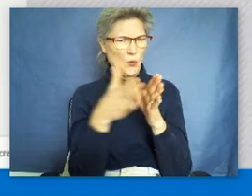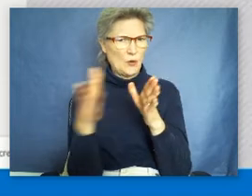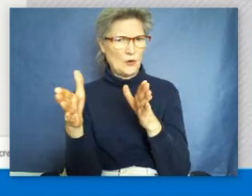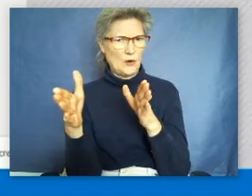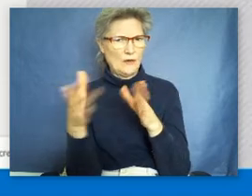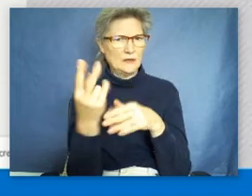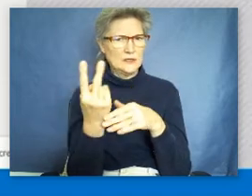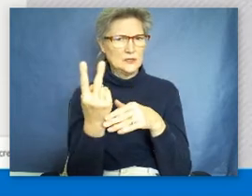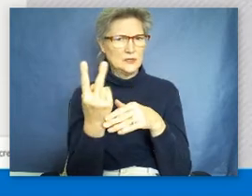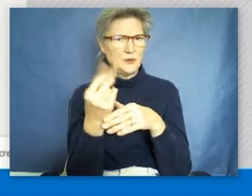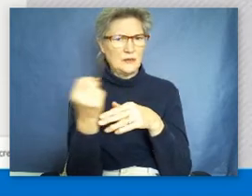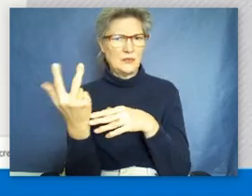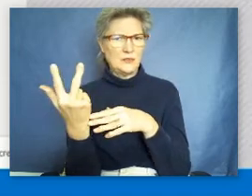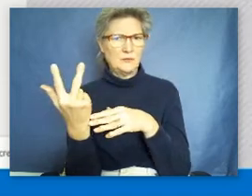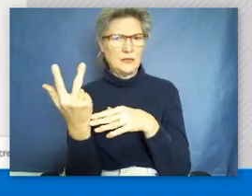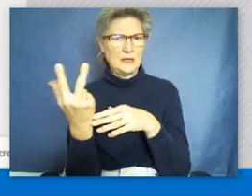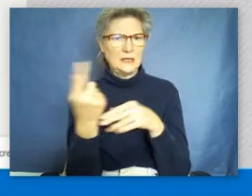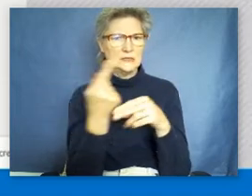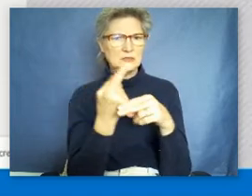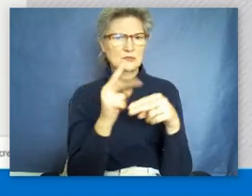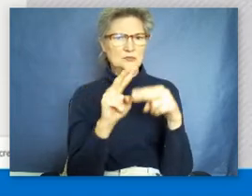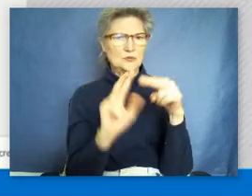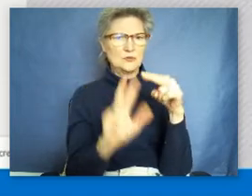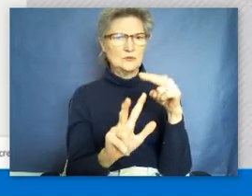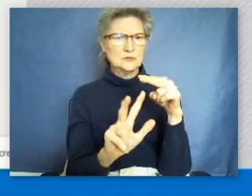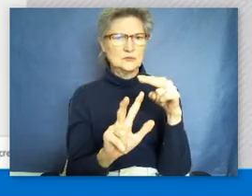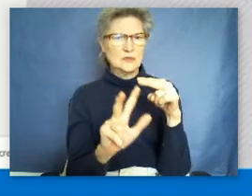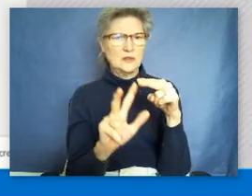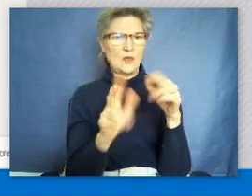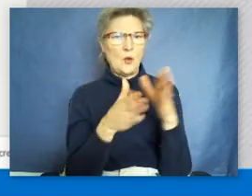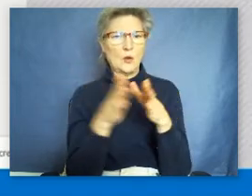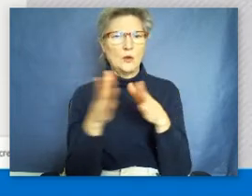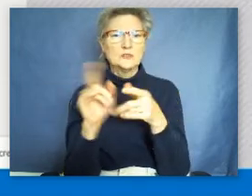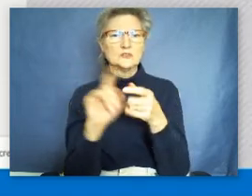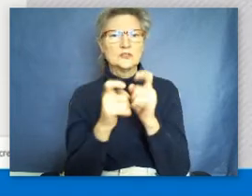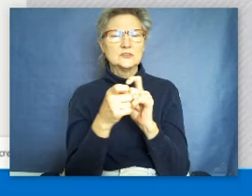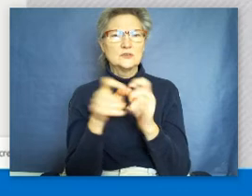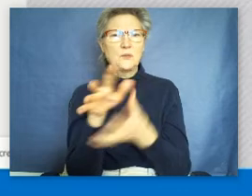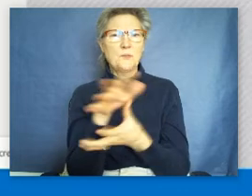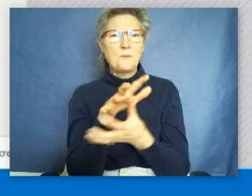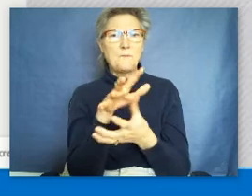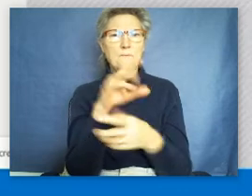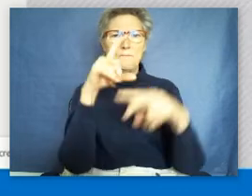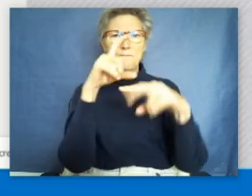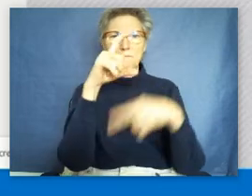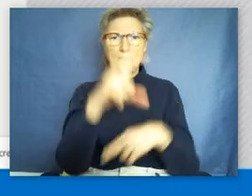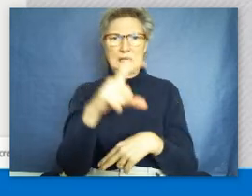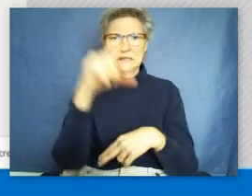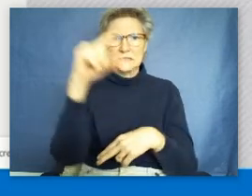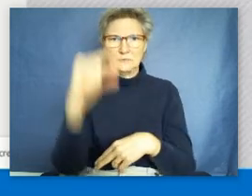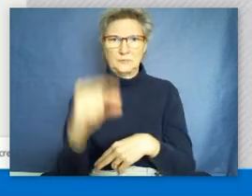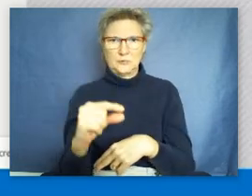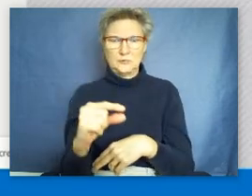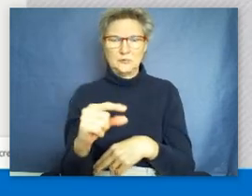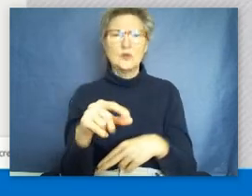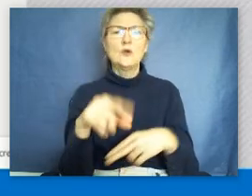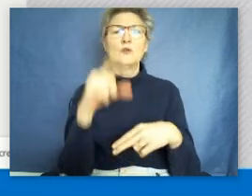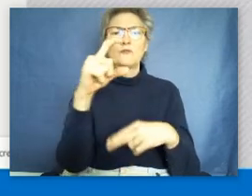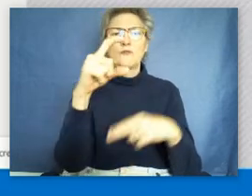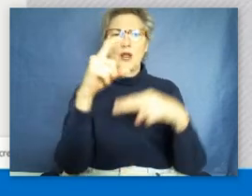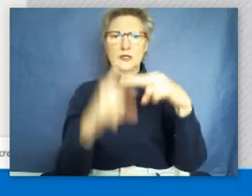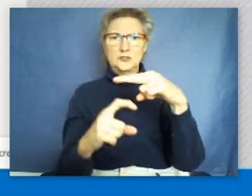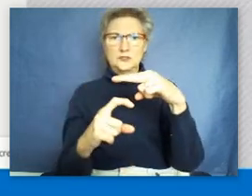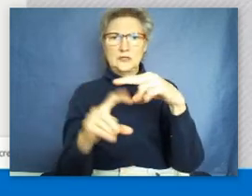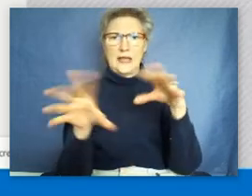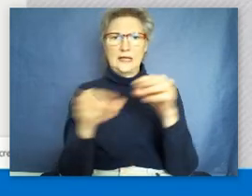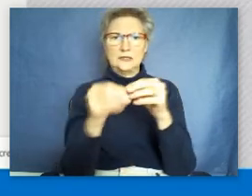the 2 and the 3 2/3? Well, the order changed so that the mixed numbers whose fraction parts add to 1 are next